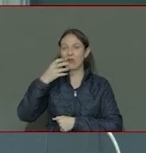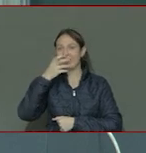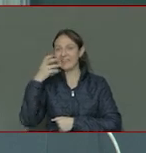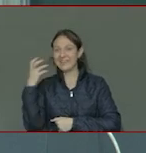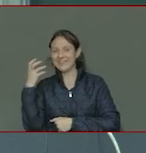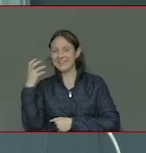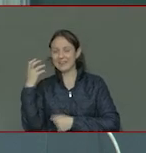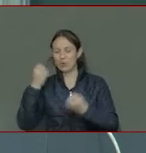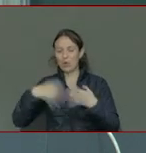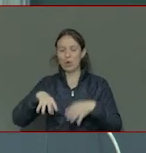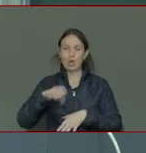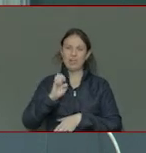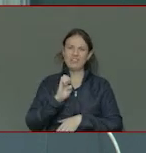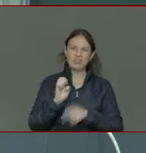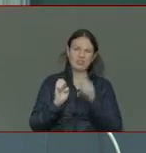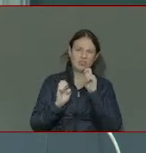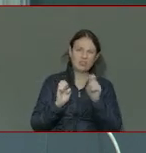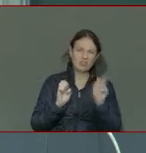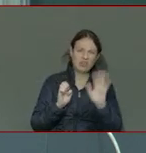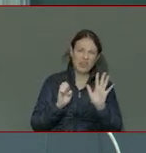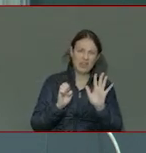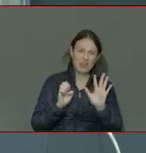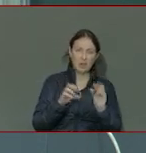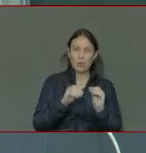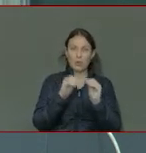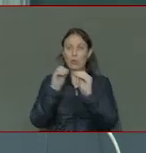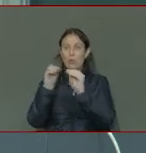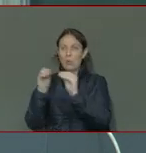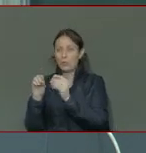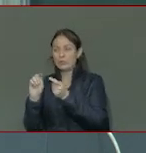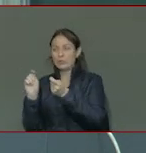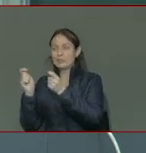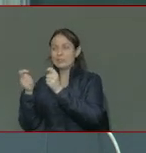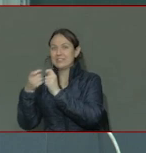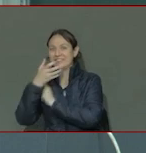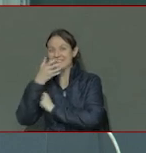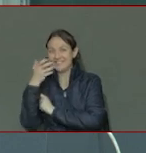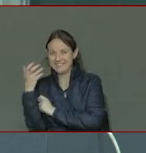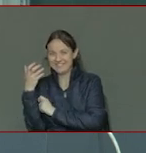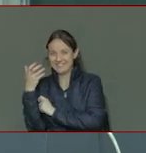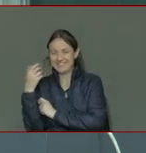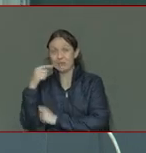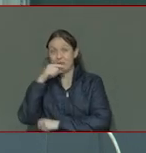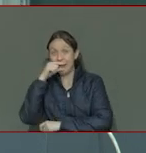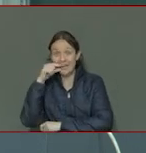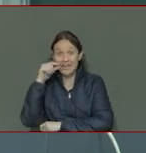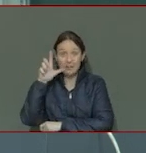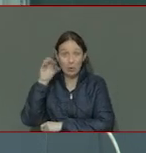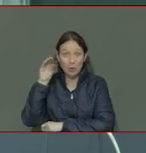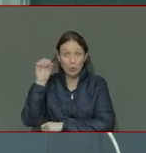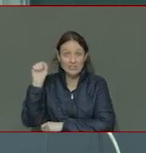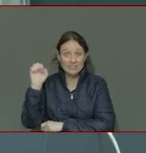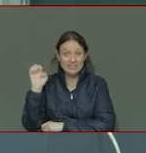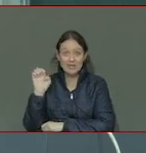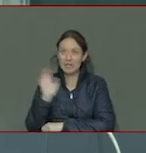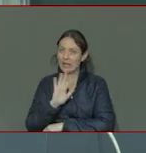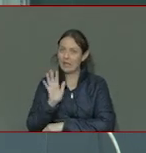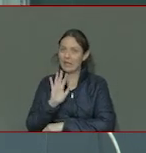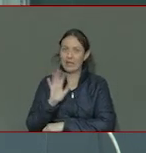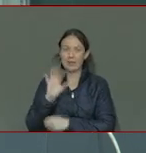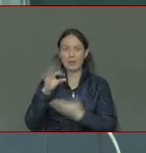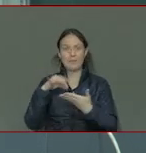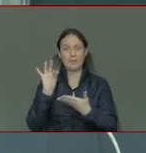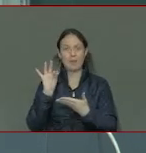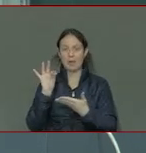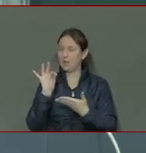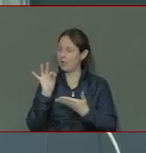energy, you can transfer it. Be cautious to say you're losing it. Okay, because then sometimes the marker is